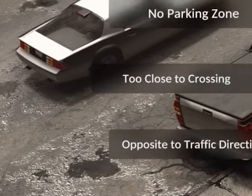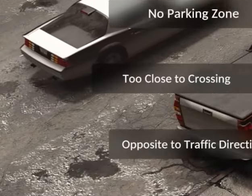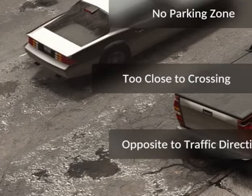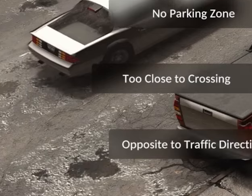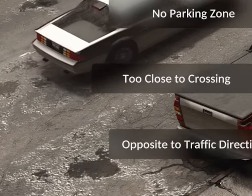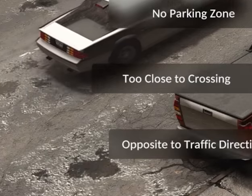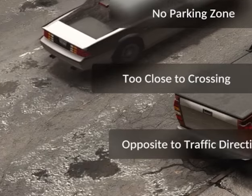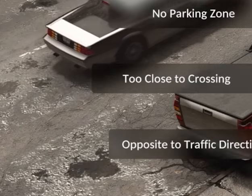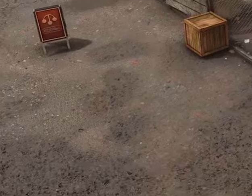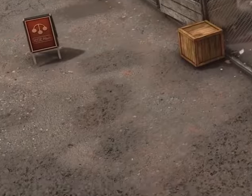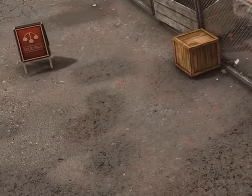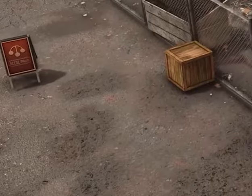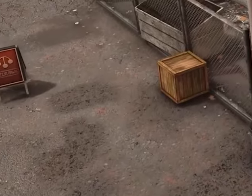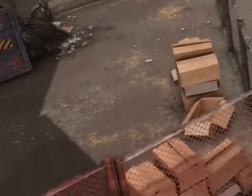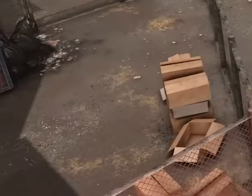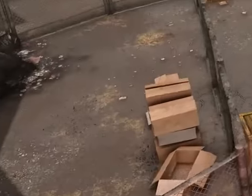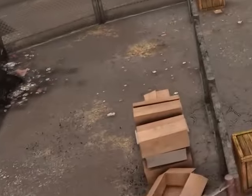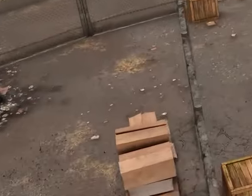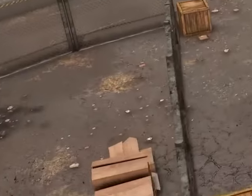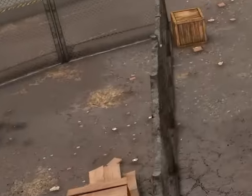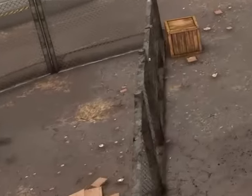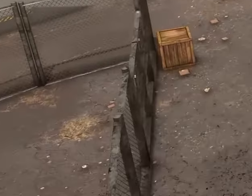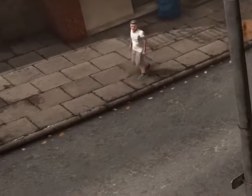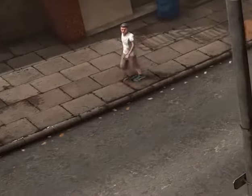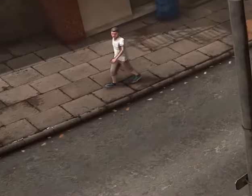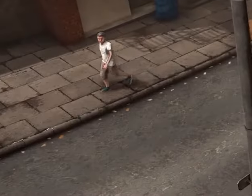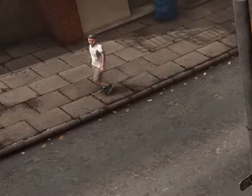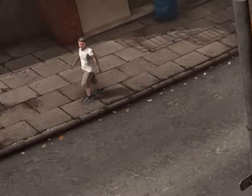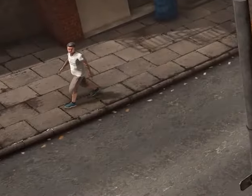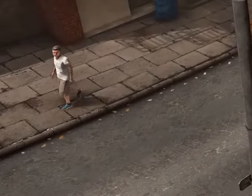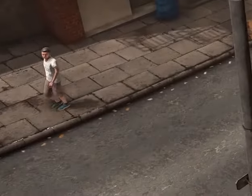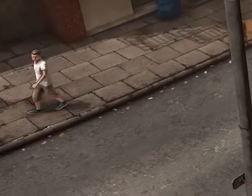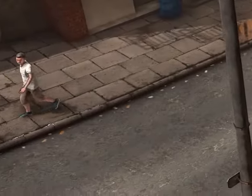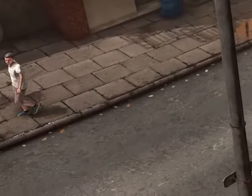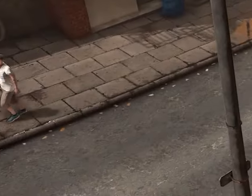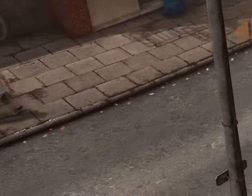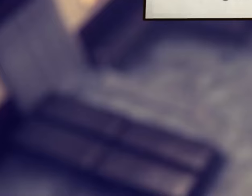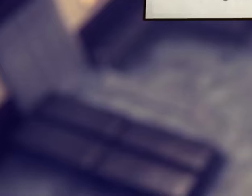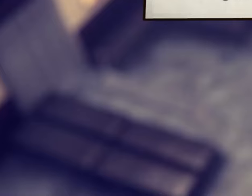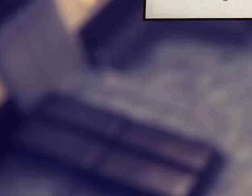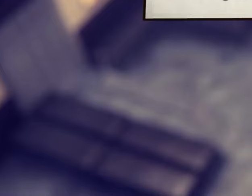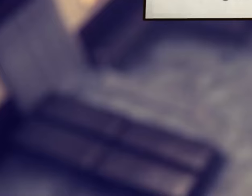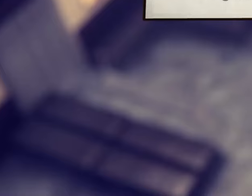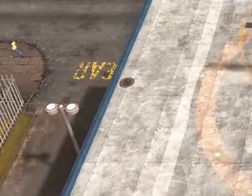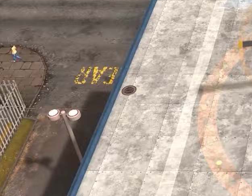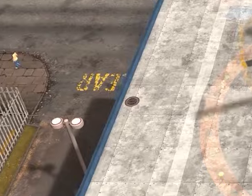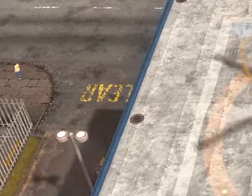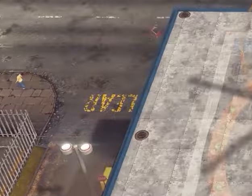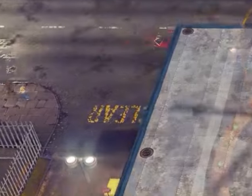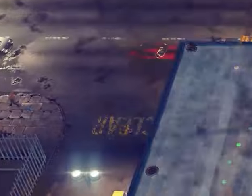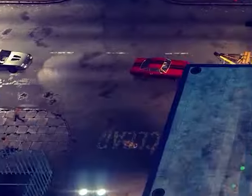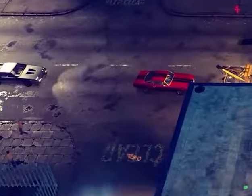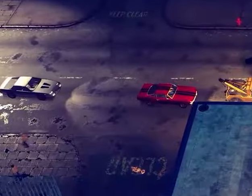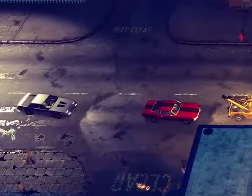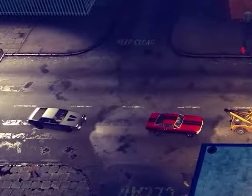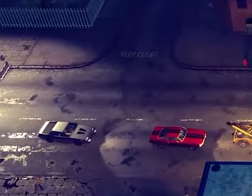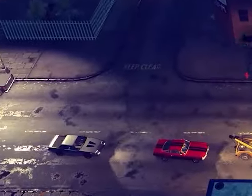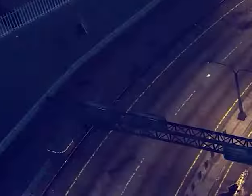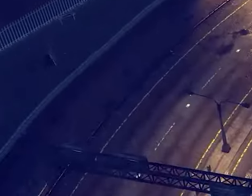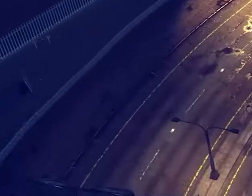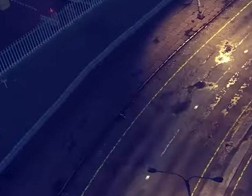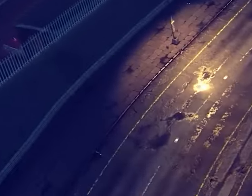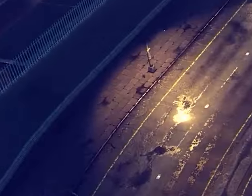one piece like me. You, stop there. We got him in handcuffs, dispatch. 10-4, aerial unit inbound.